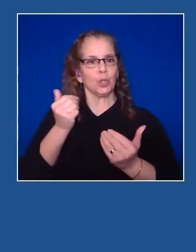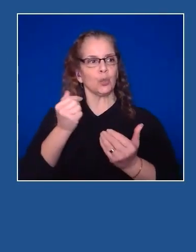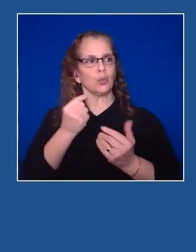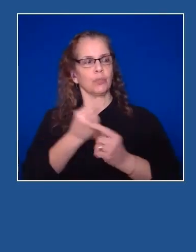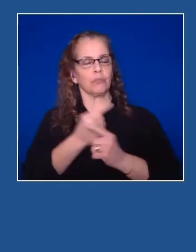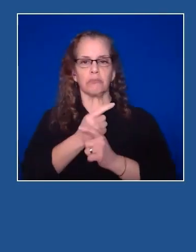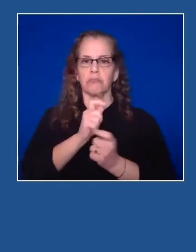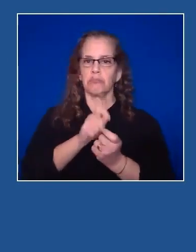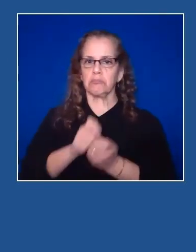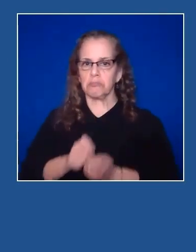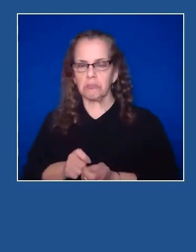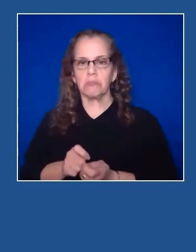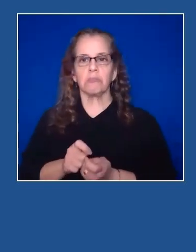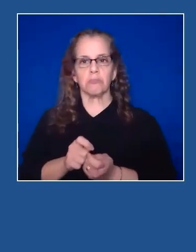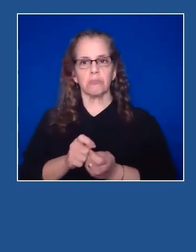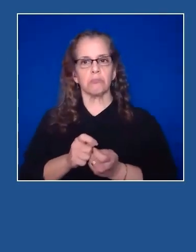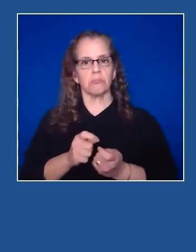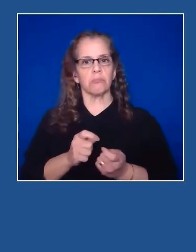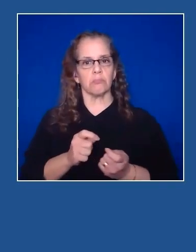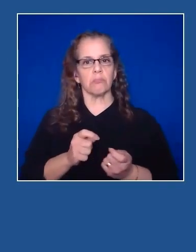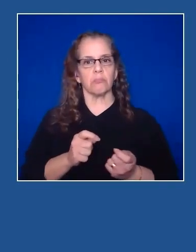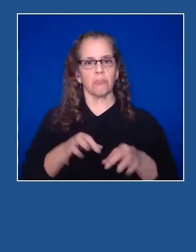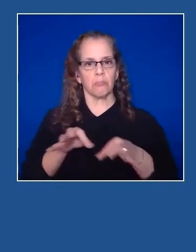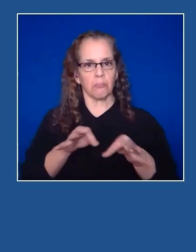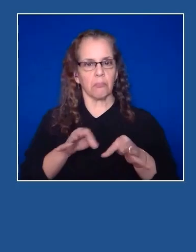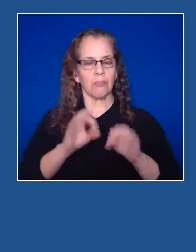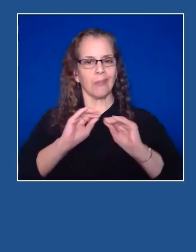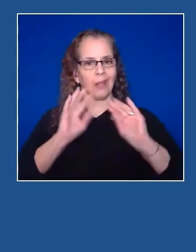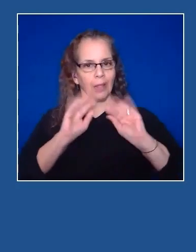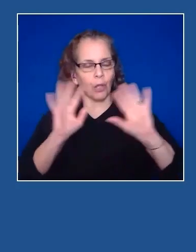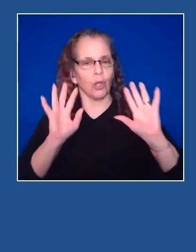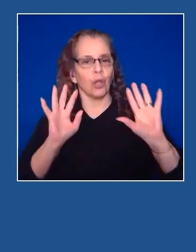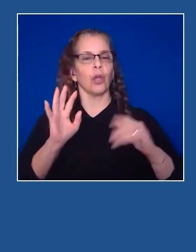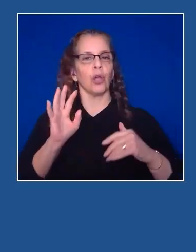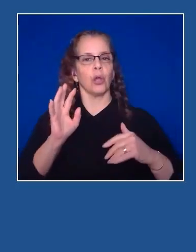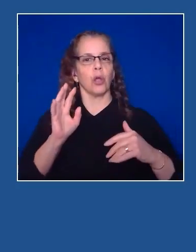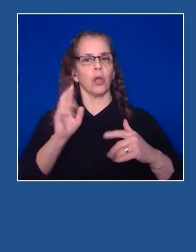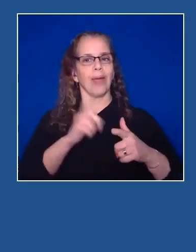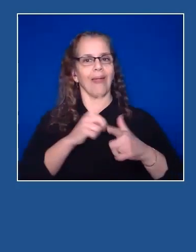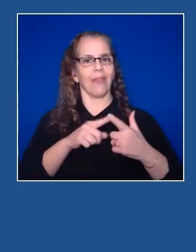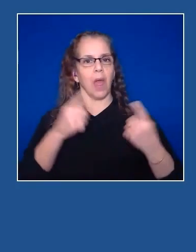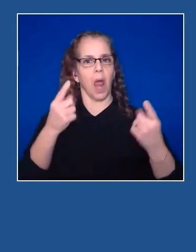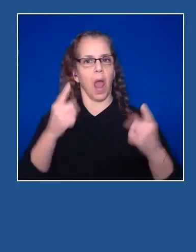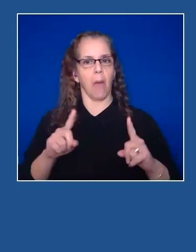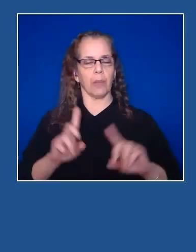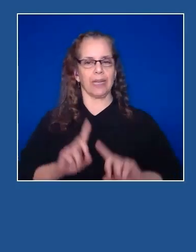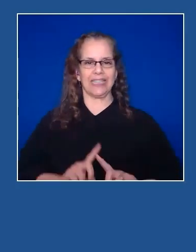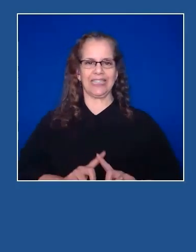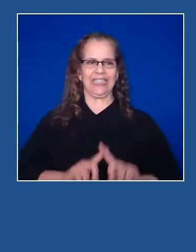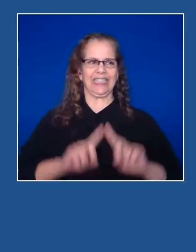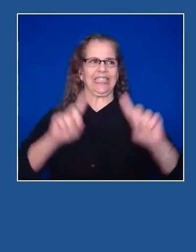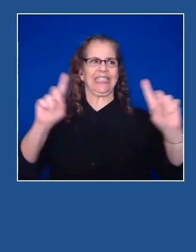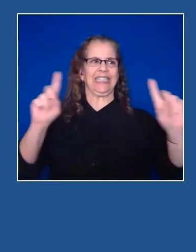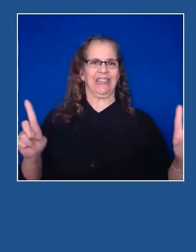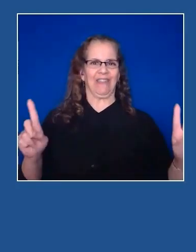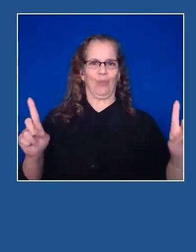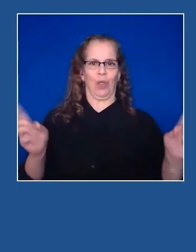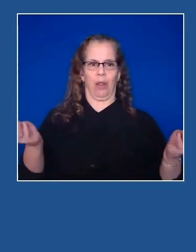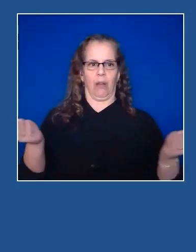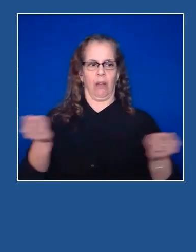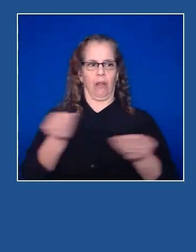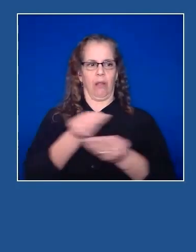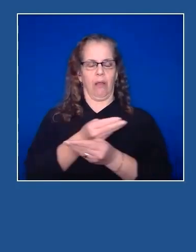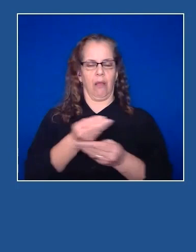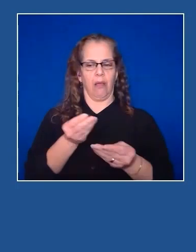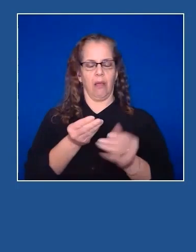be accurate. And then it's even easier to validate. And all of a sudden, we have a different kind of transaction. Okay. Now,